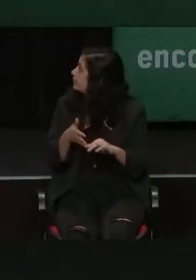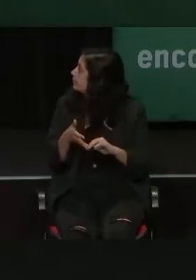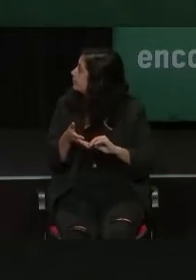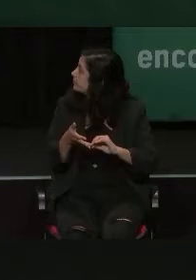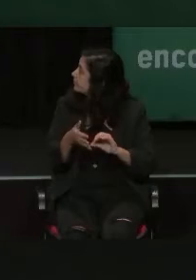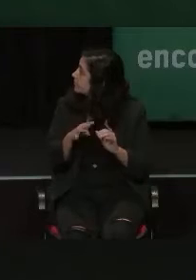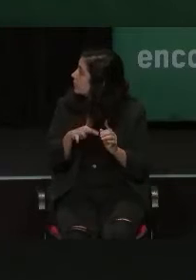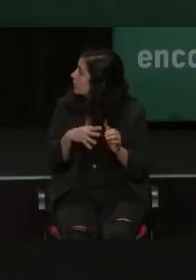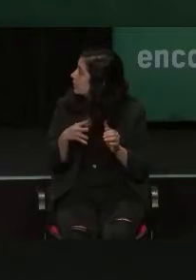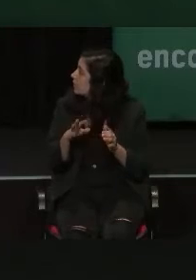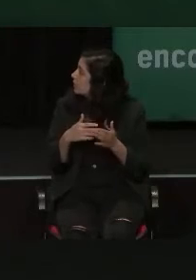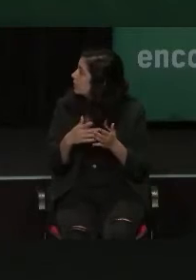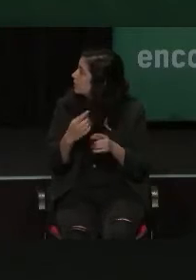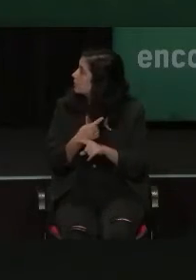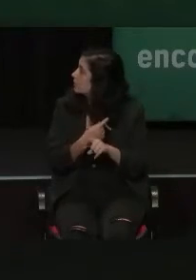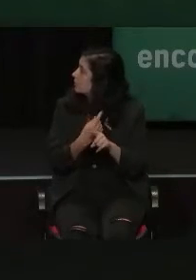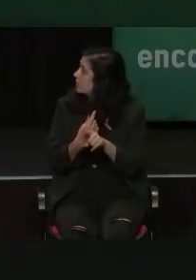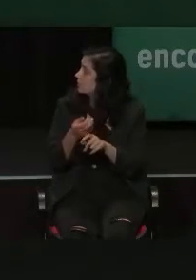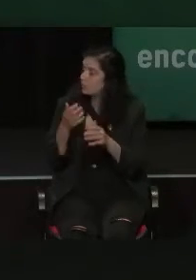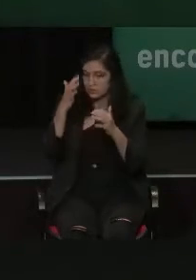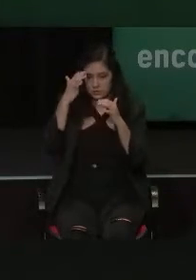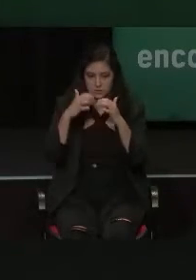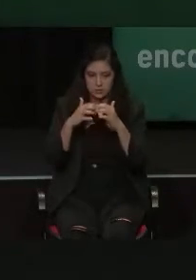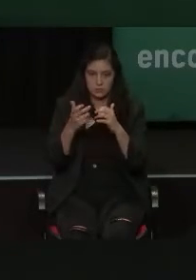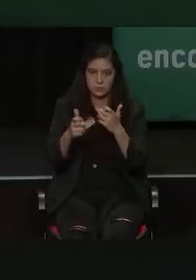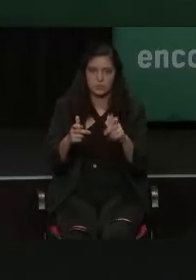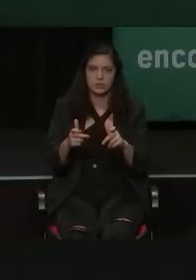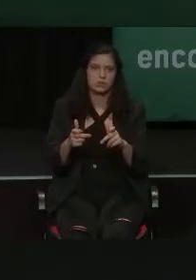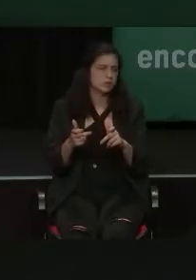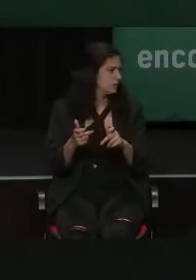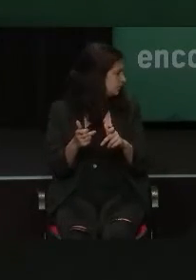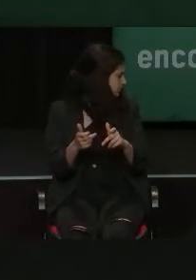This process occurs in several sequential steps